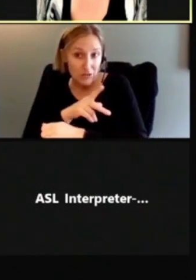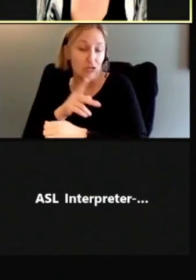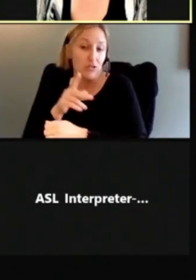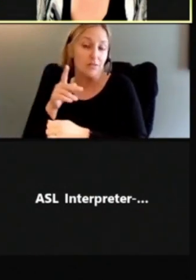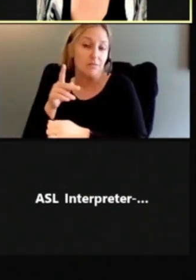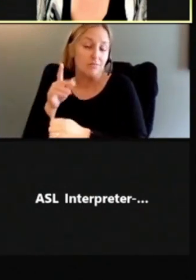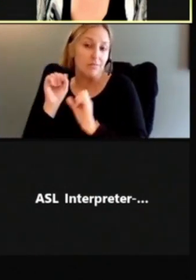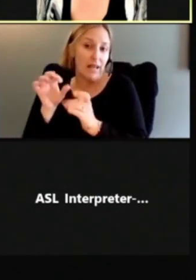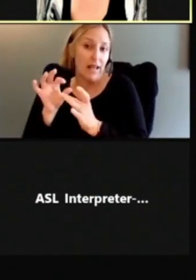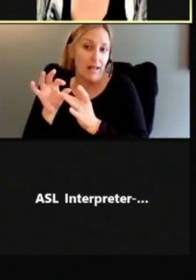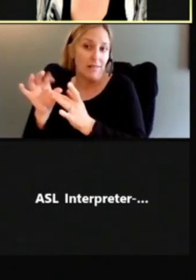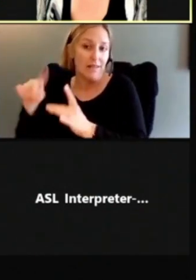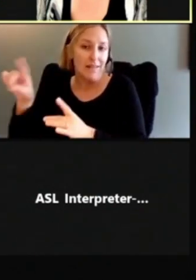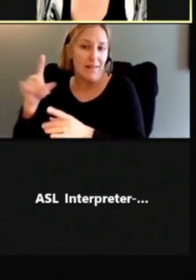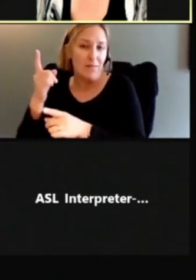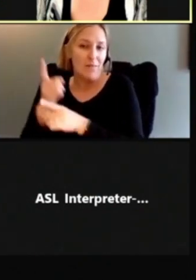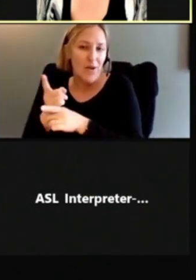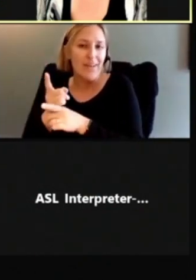direction.